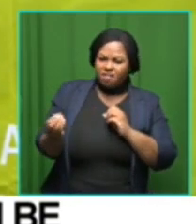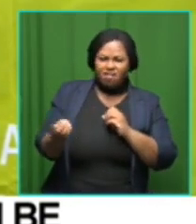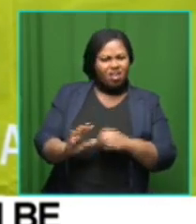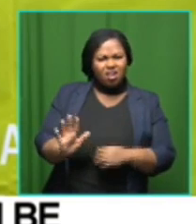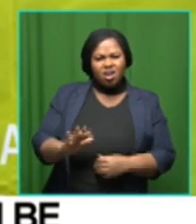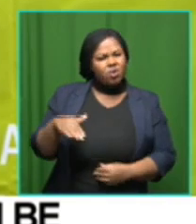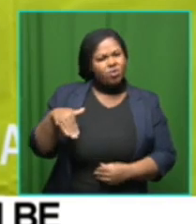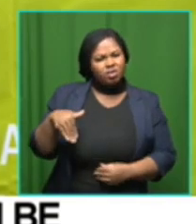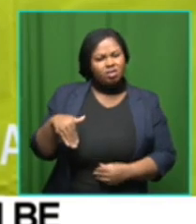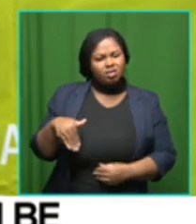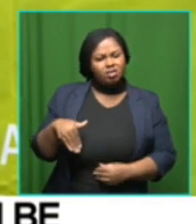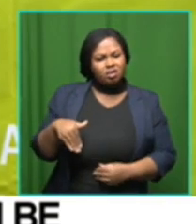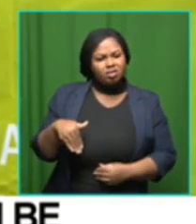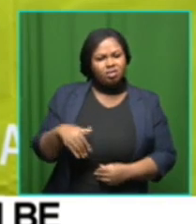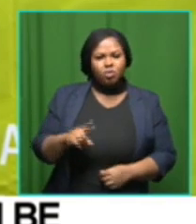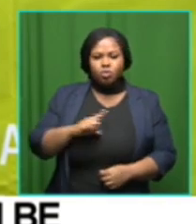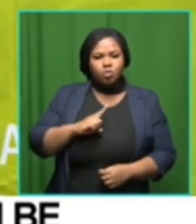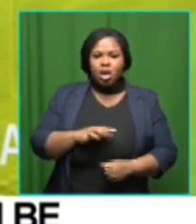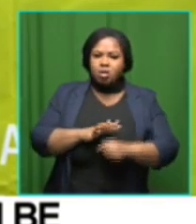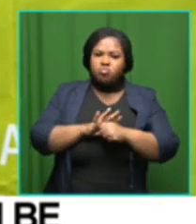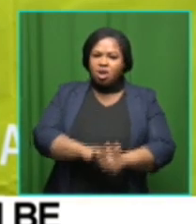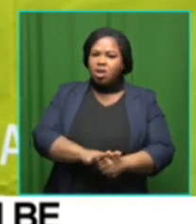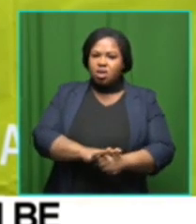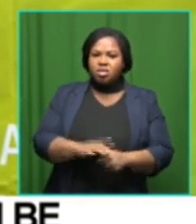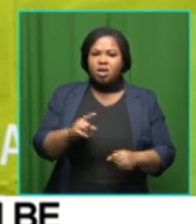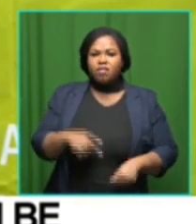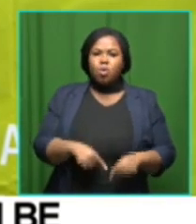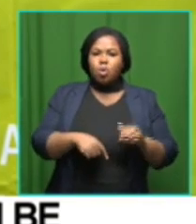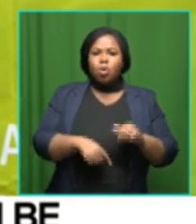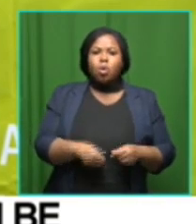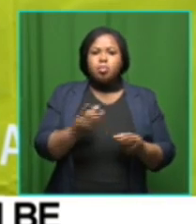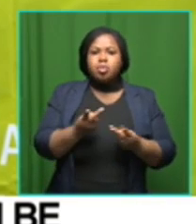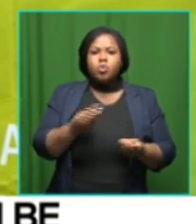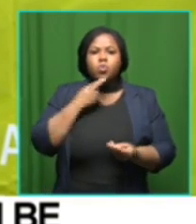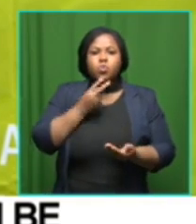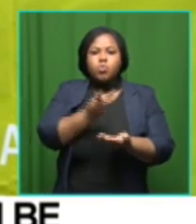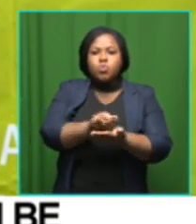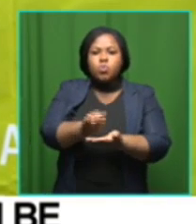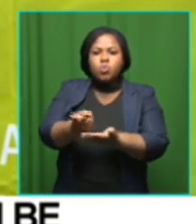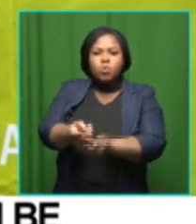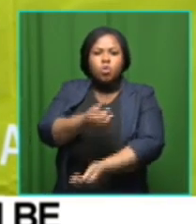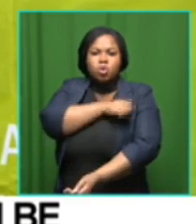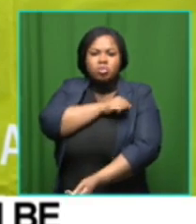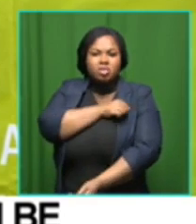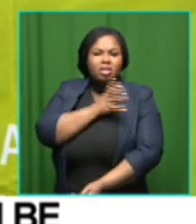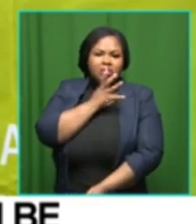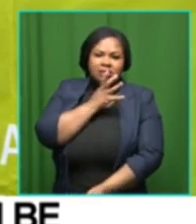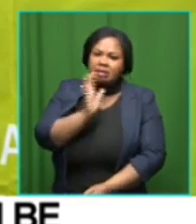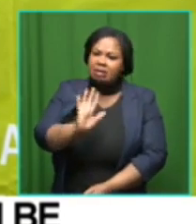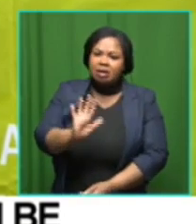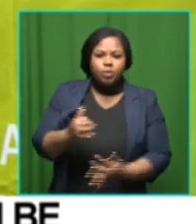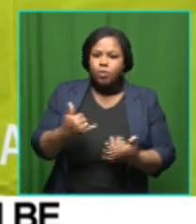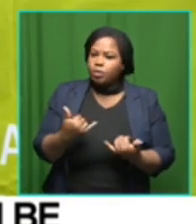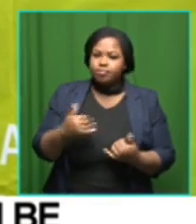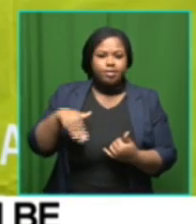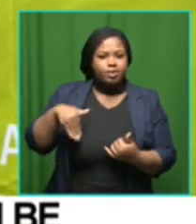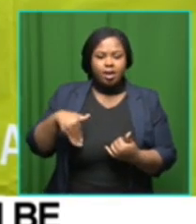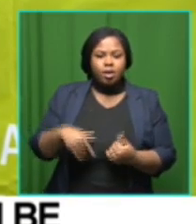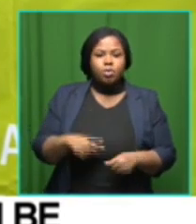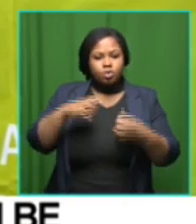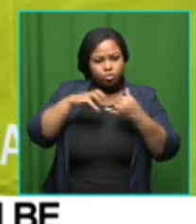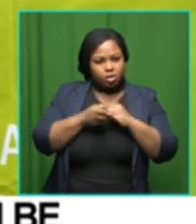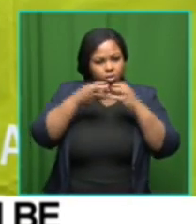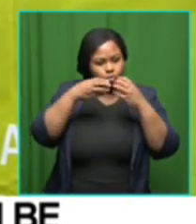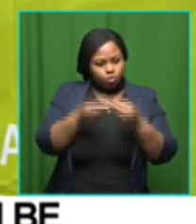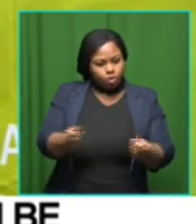yet. Right now, we don't have any pressure of beds. Right now, we don't have a crisis. We're dealing with the situation. But as we deal with the